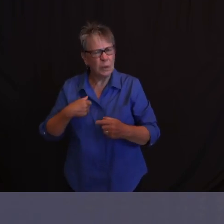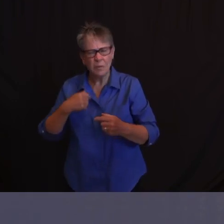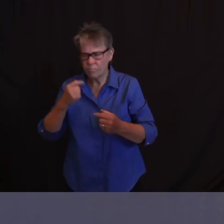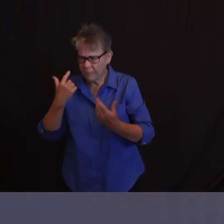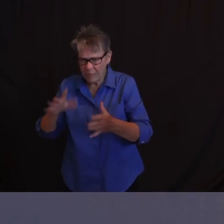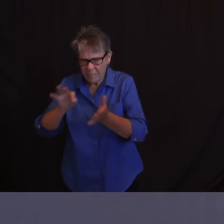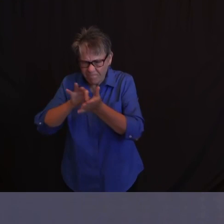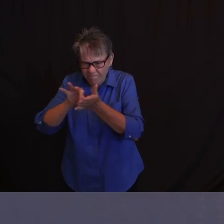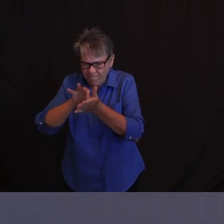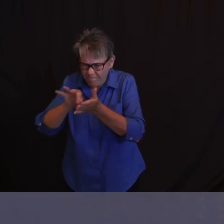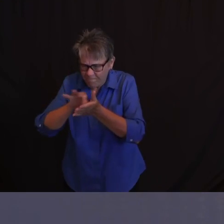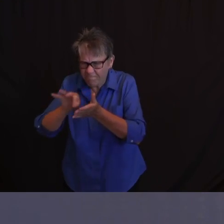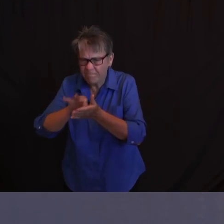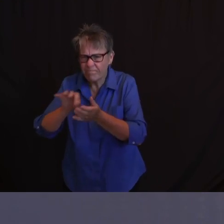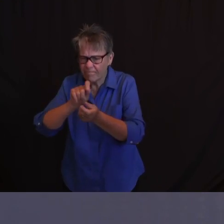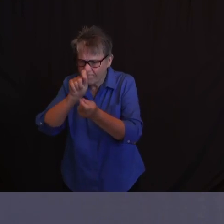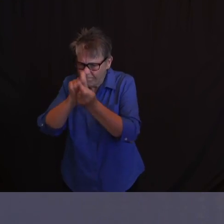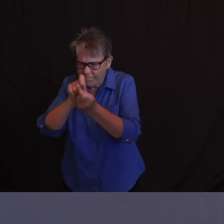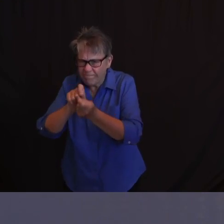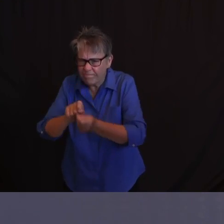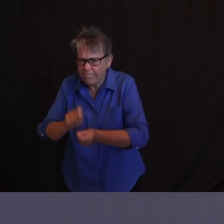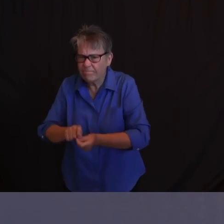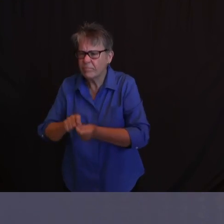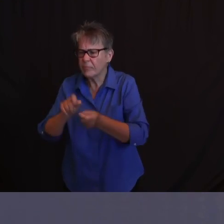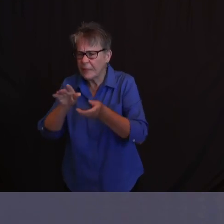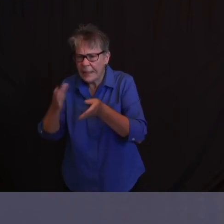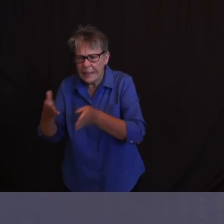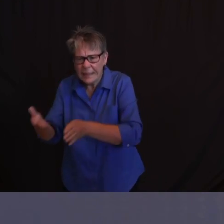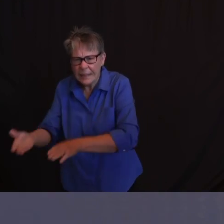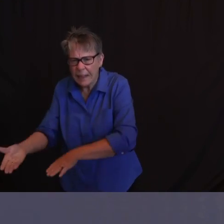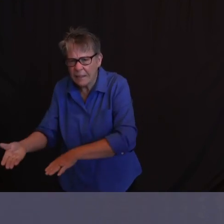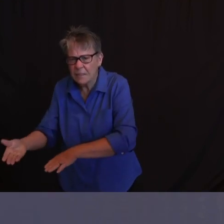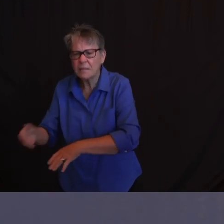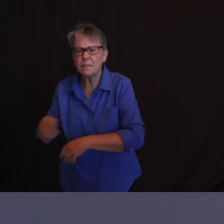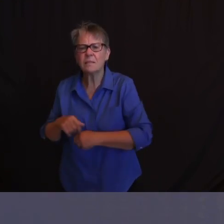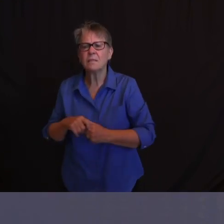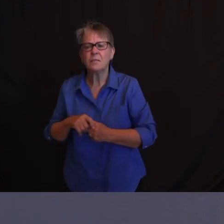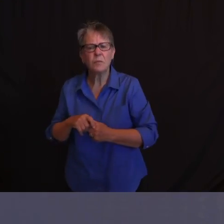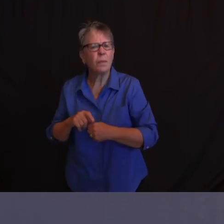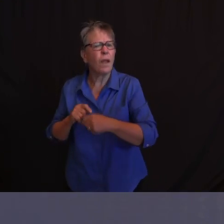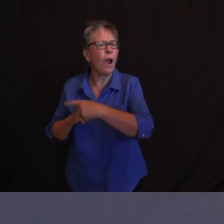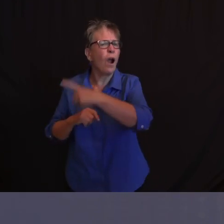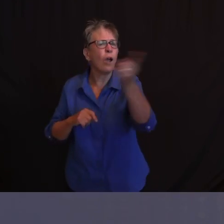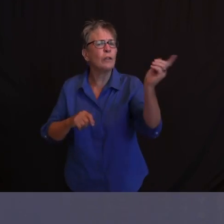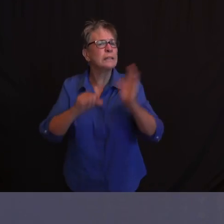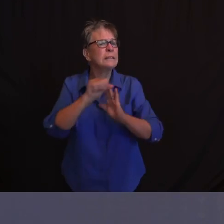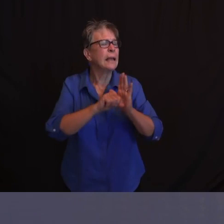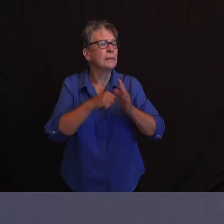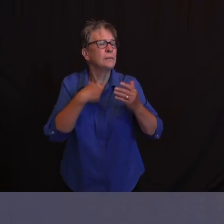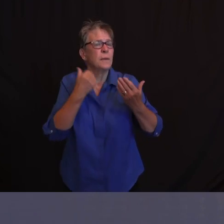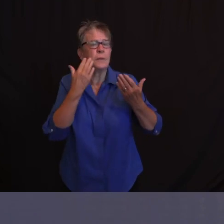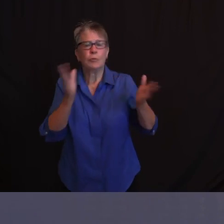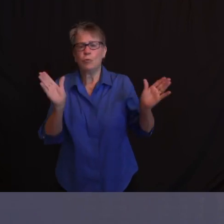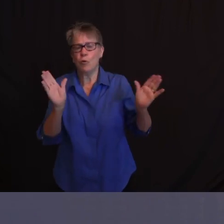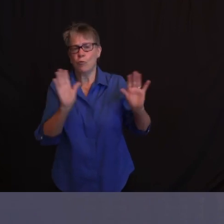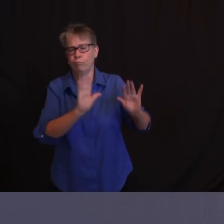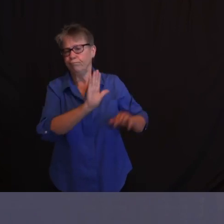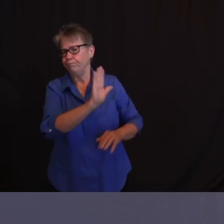by our hospitals, which is, I think, an extra added dimension that helps. You good? Thank you. Dave, how are you?